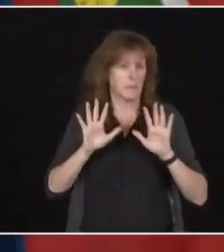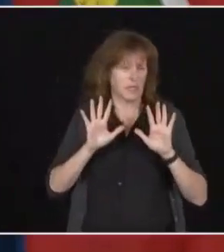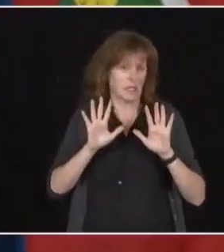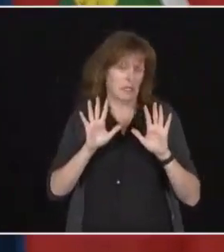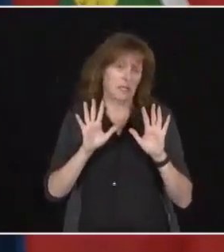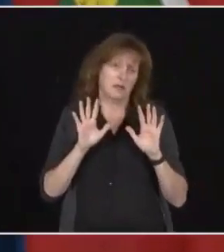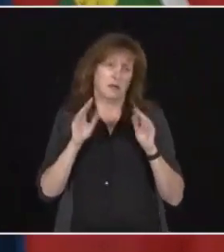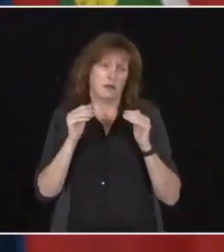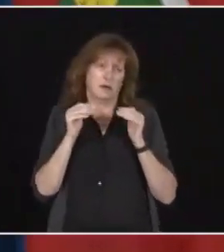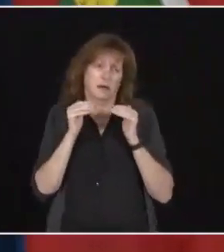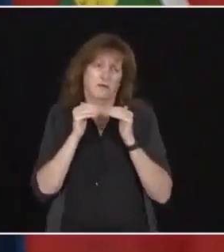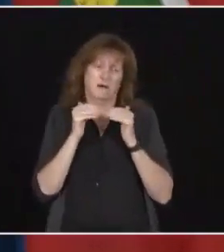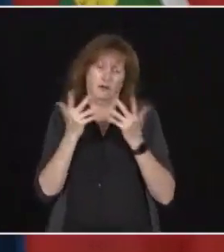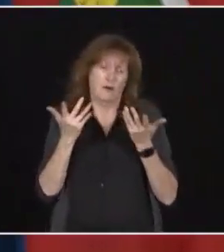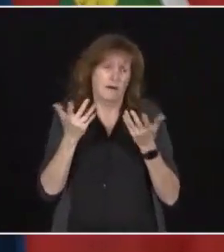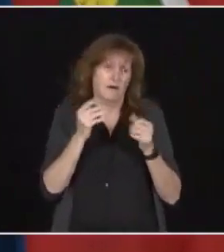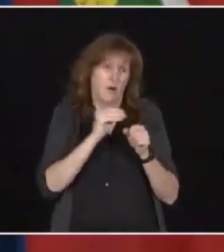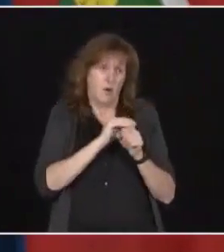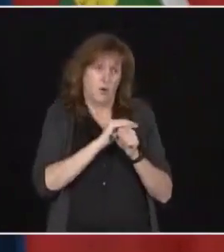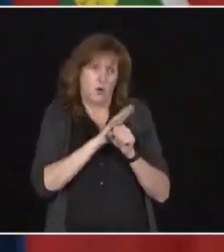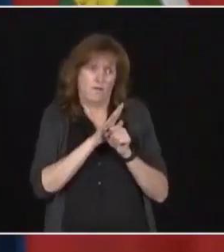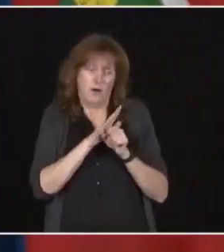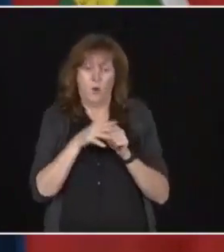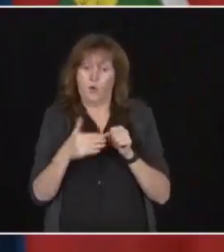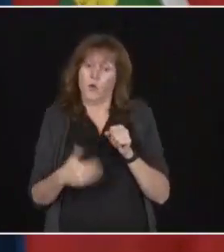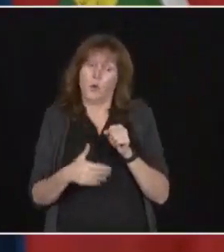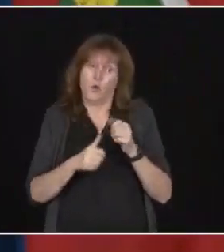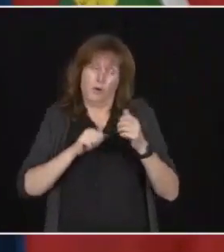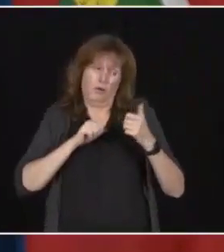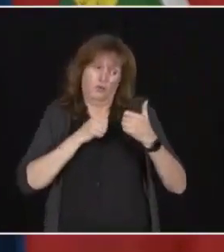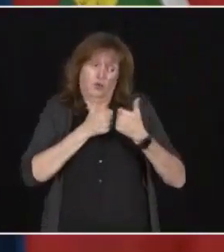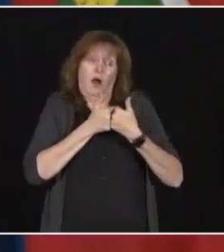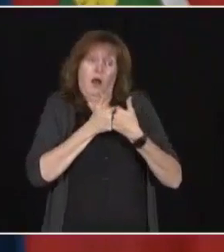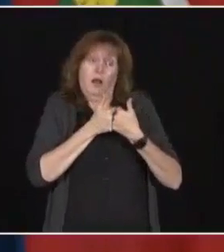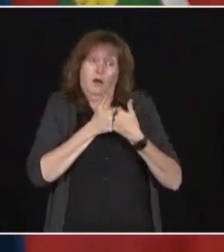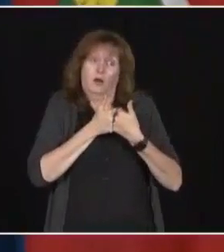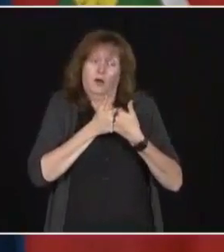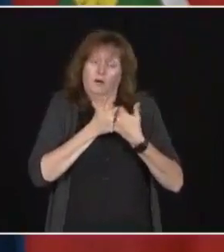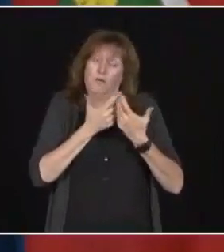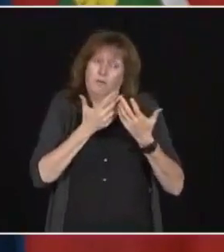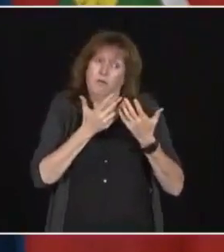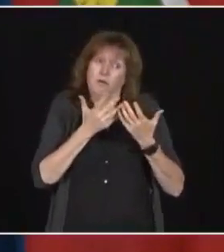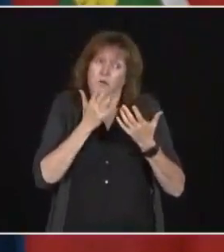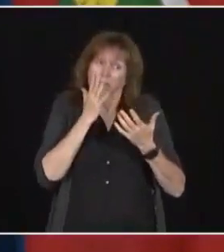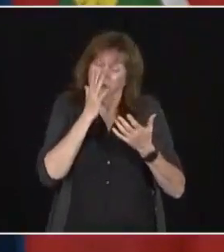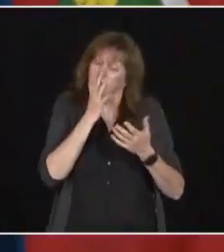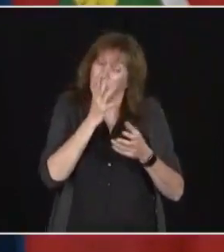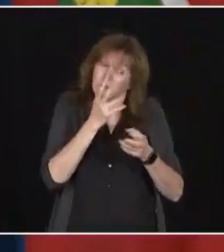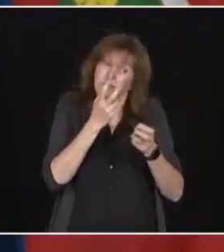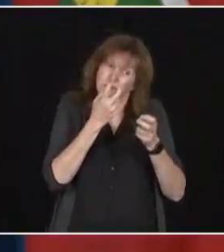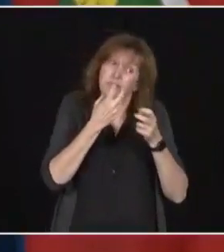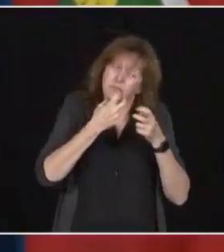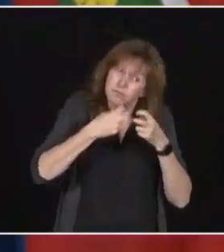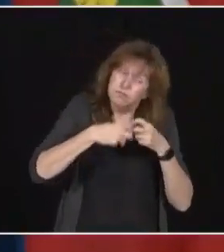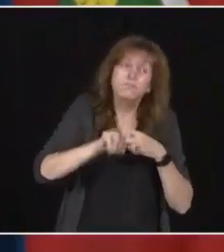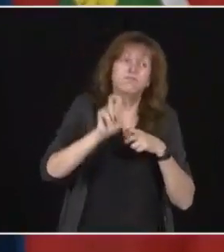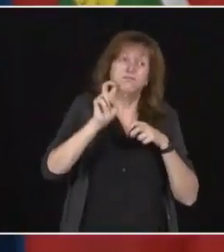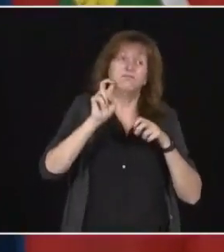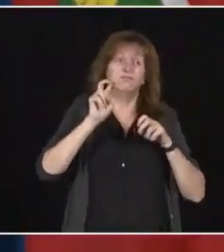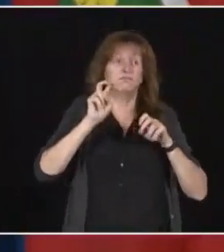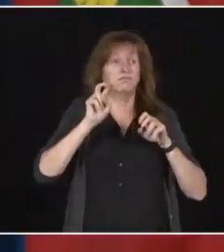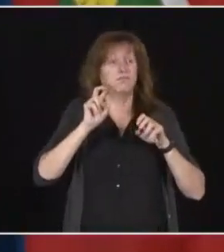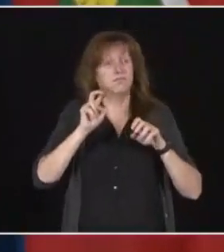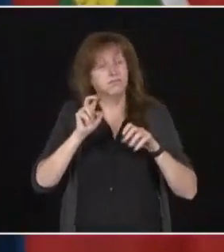we're in a situation where COVID is a very challenging time, and it's going to be difficult for so many different sectors and areas and